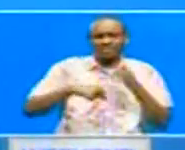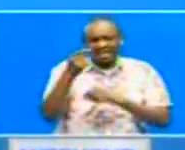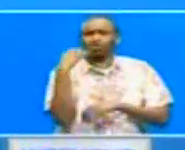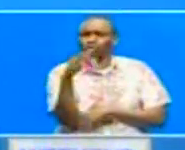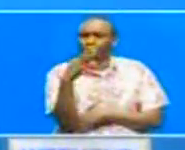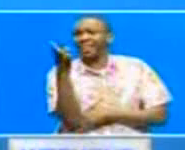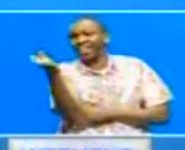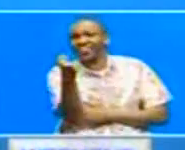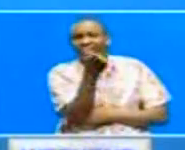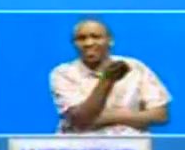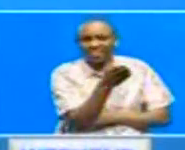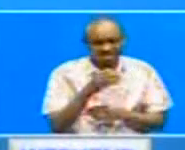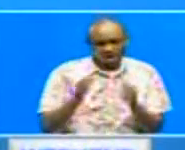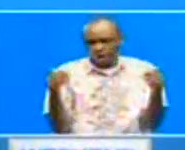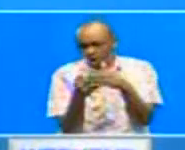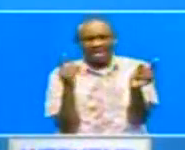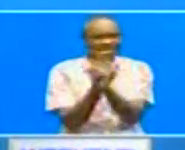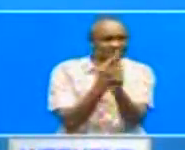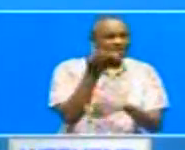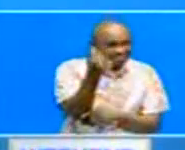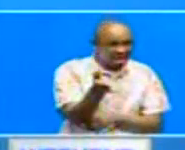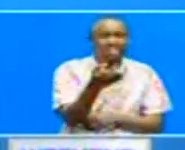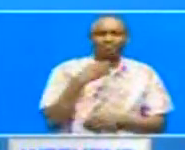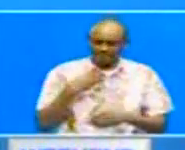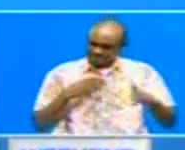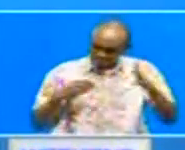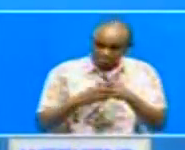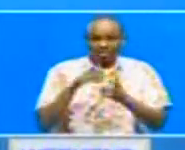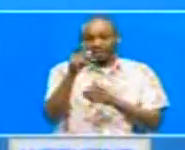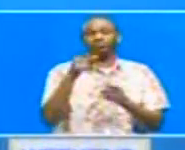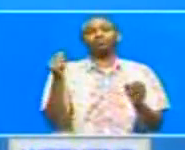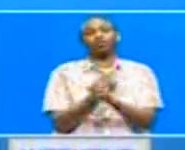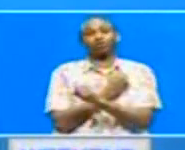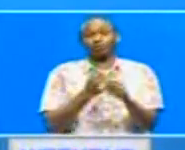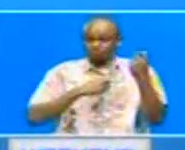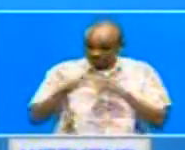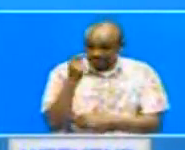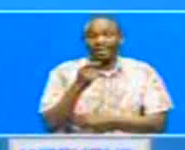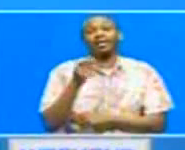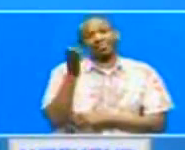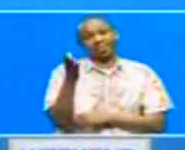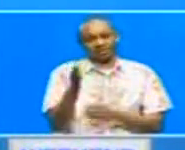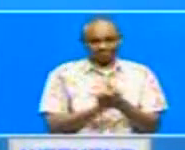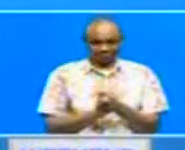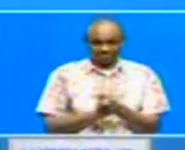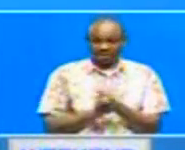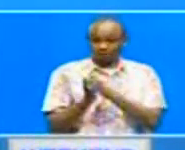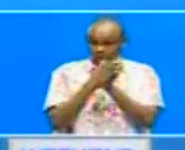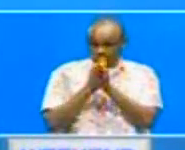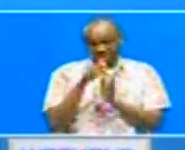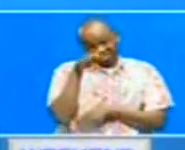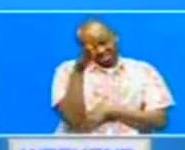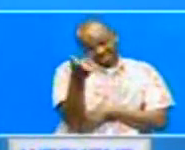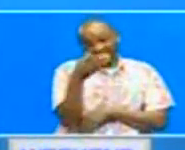man who sells at random corners in the estates and restrict them to designated marketplaces. KTN's senior